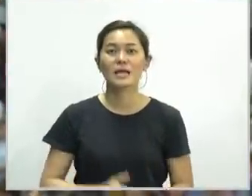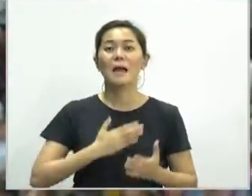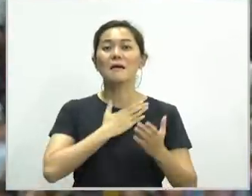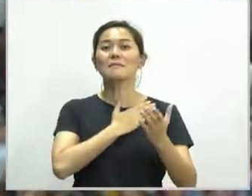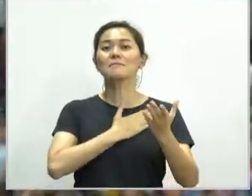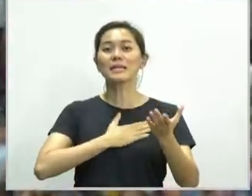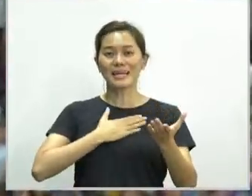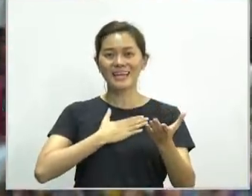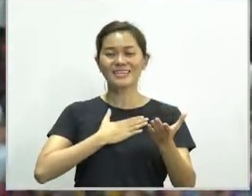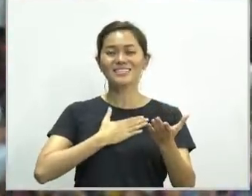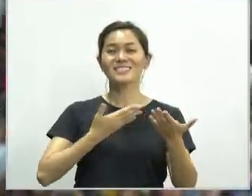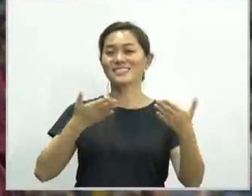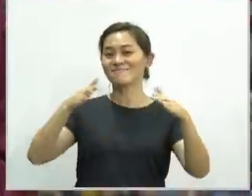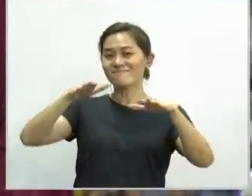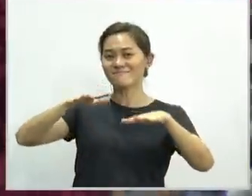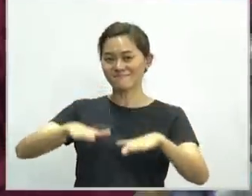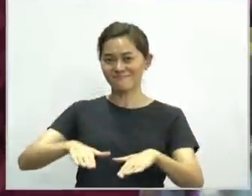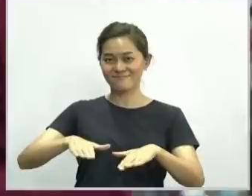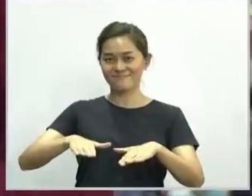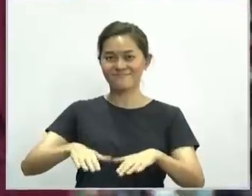Please be seated.